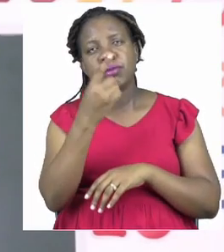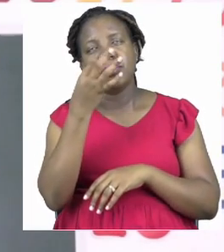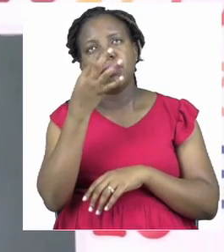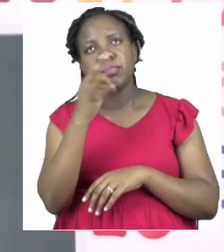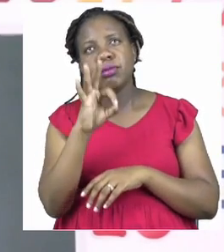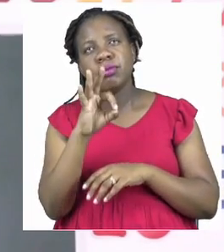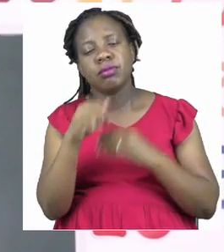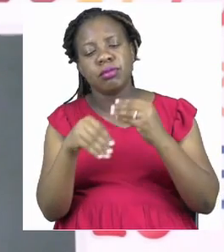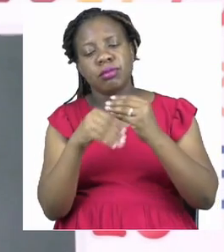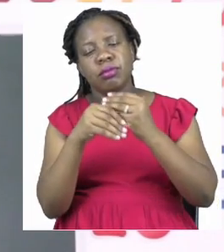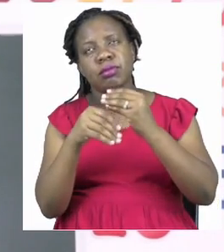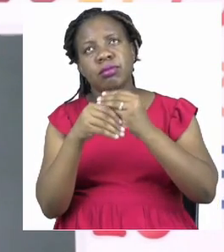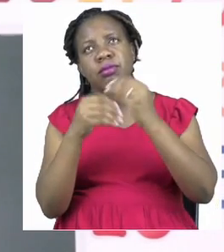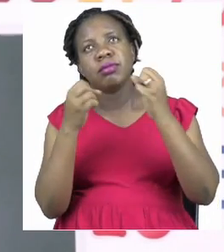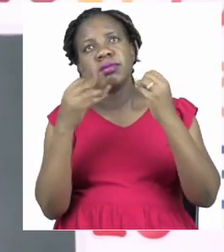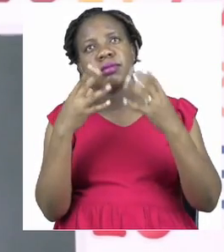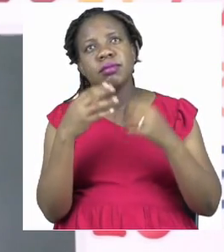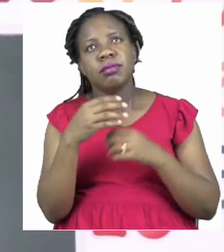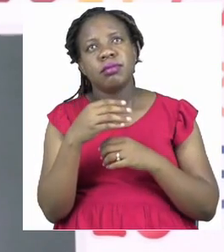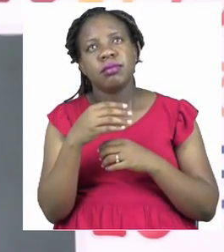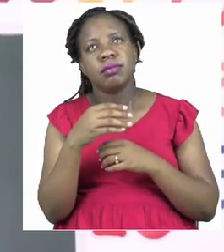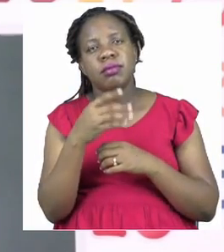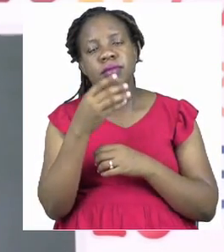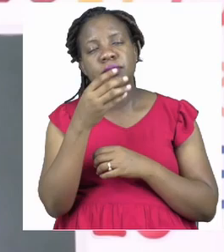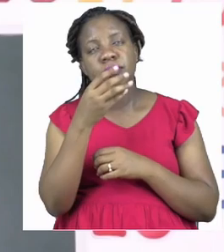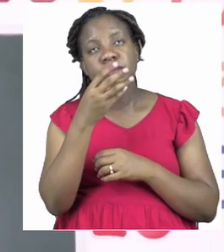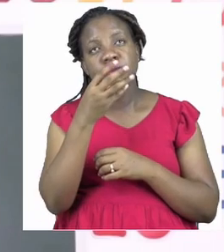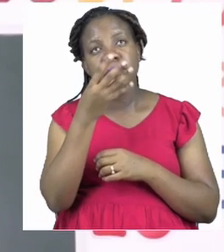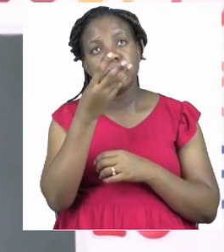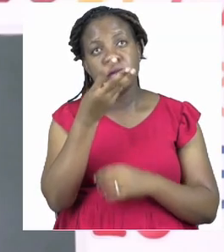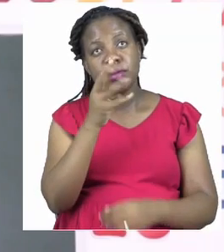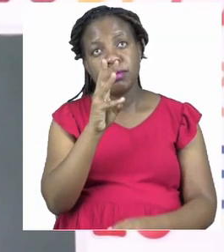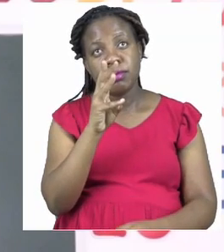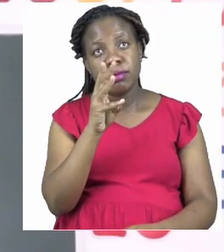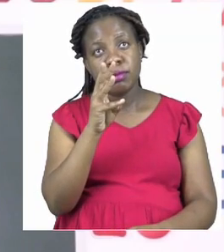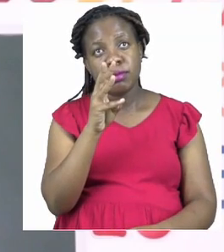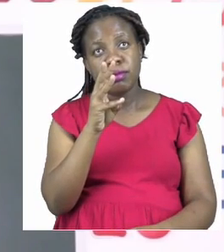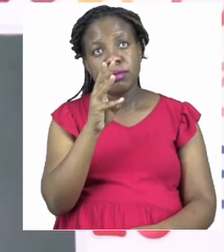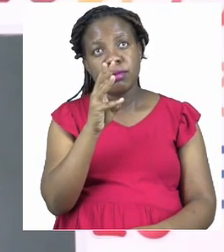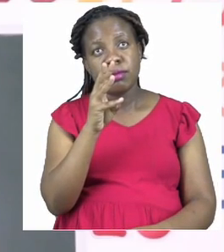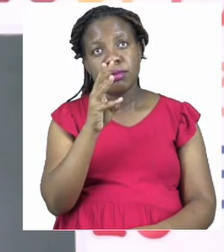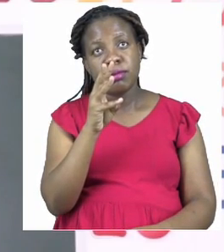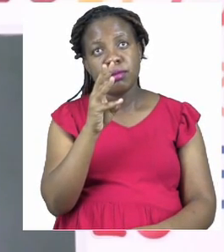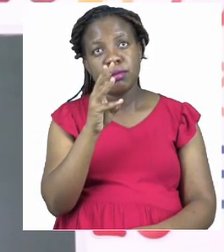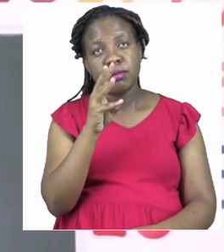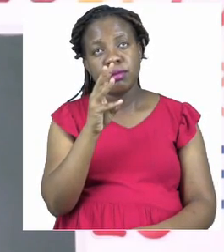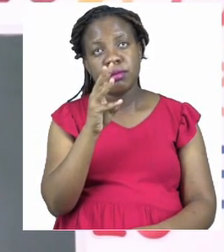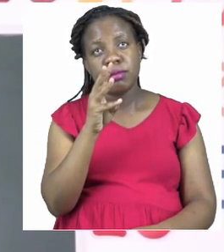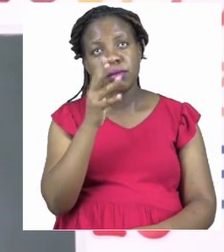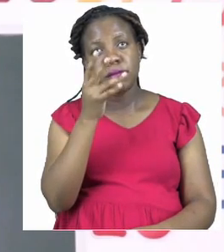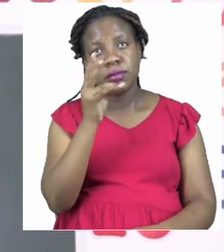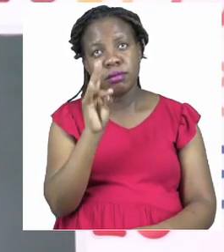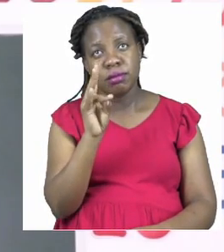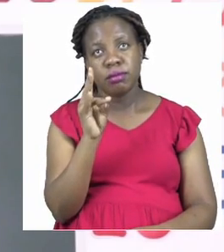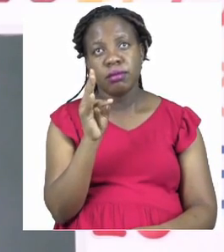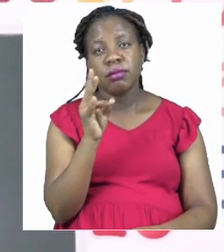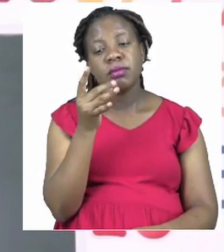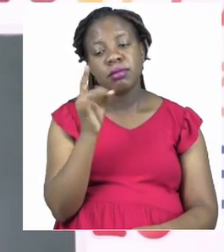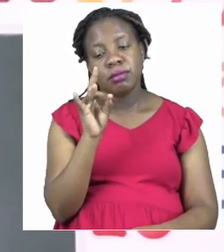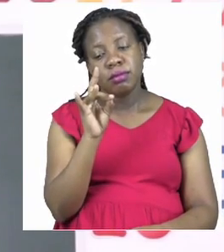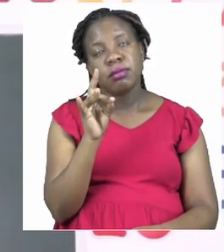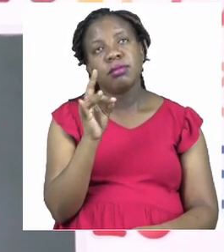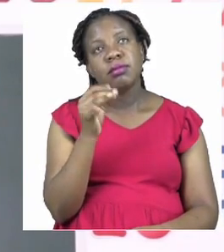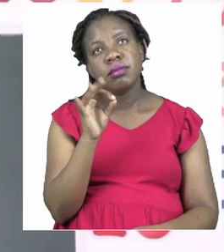Let's try and count. 6 is already there and we're going to 19. 7,